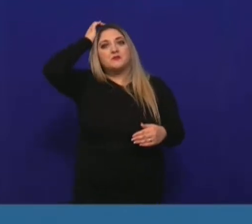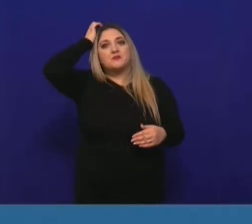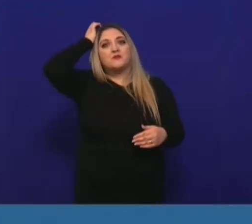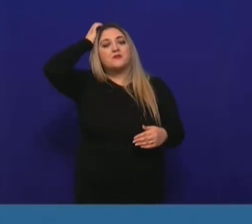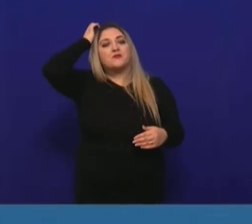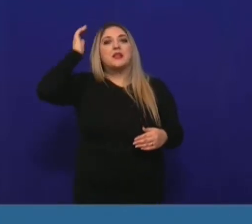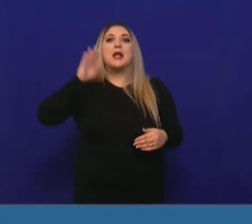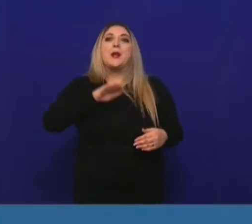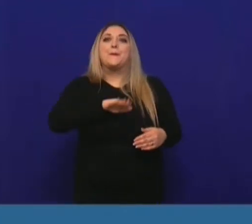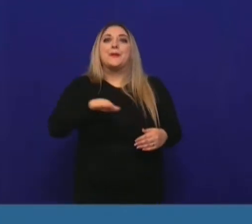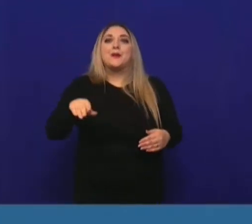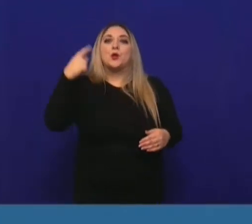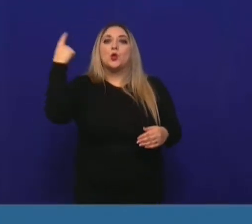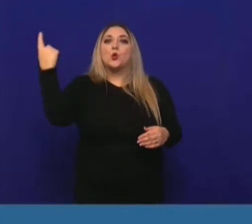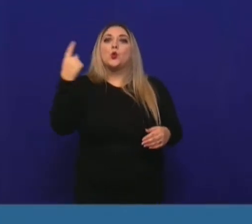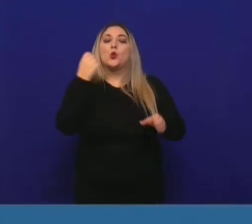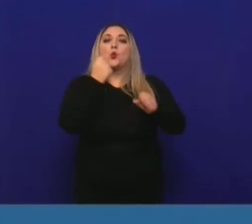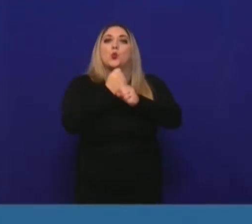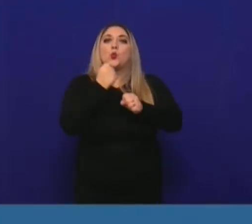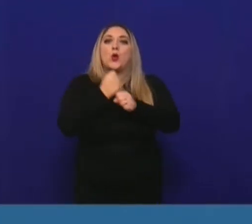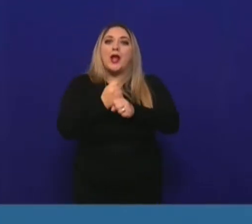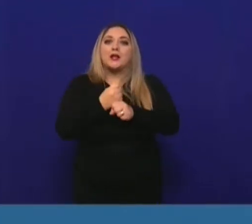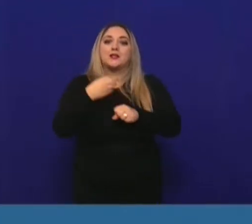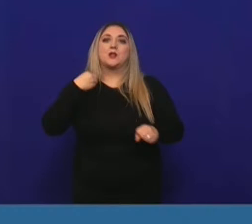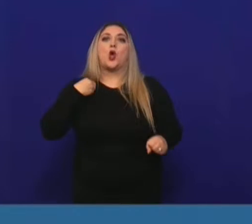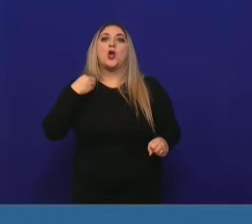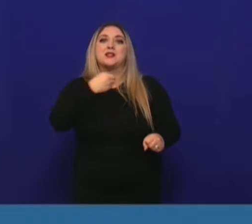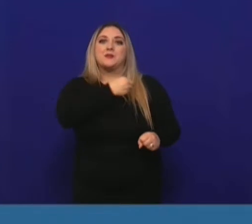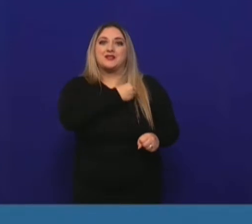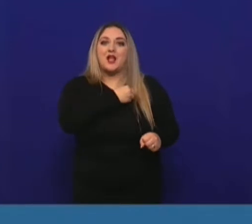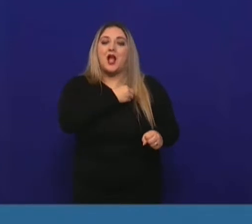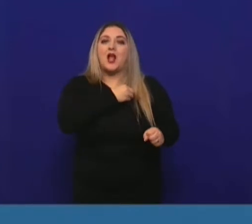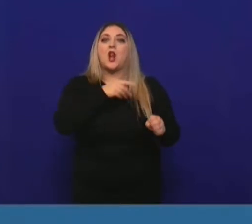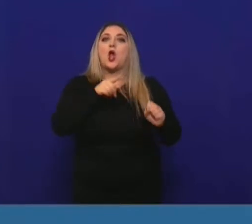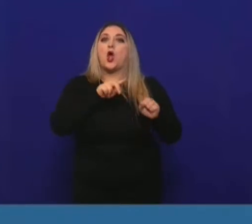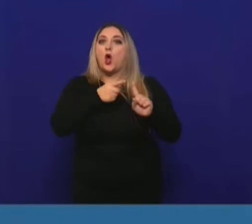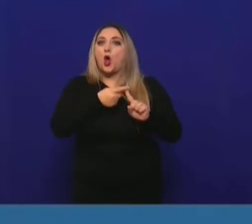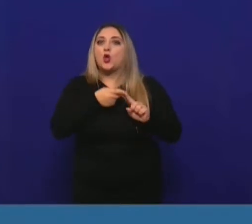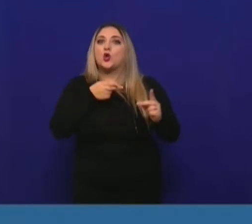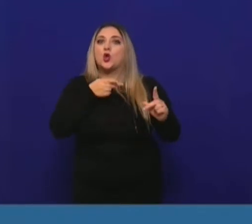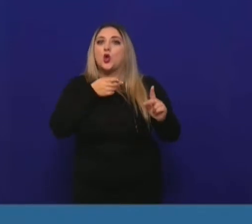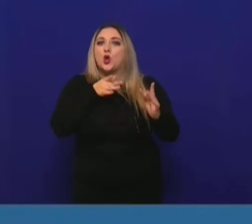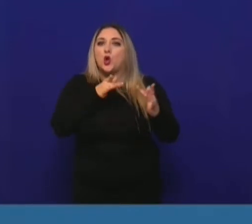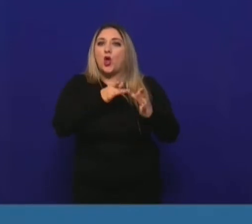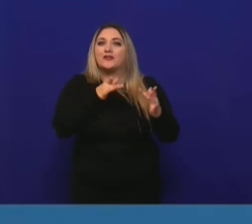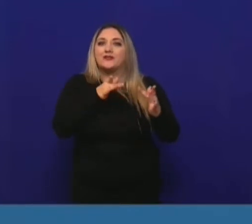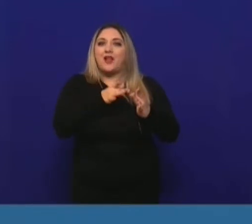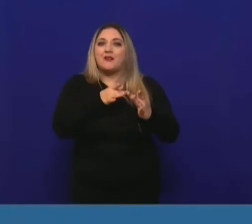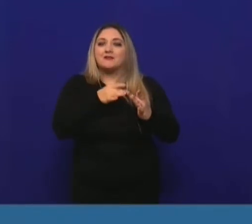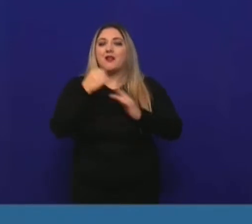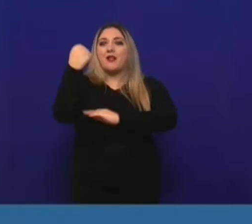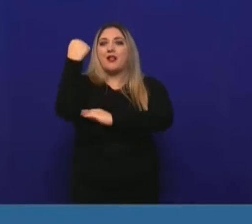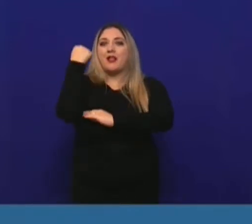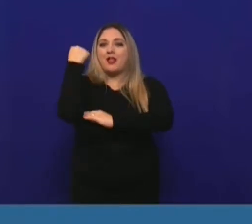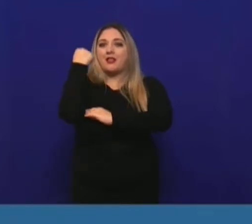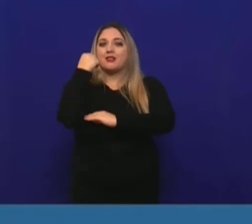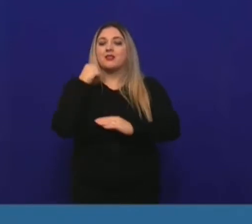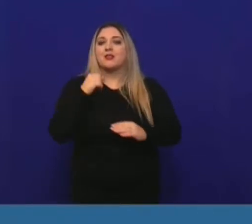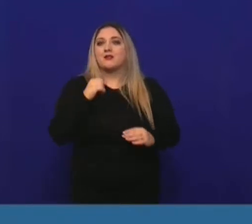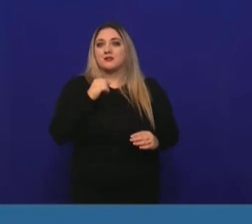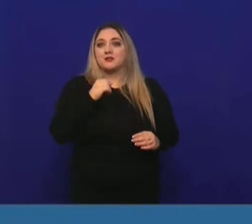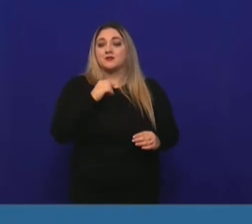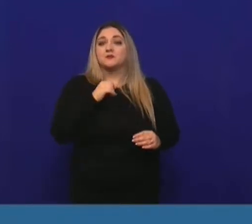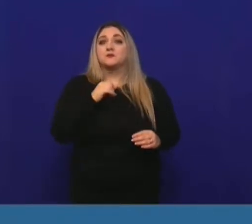work within the clinical settings, both those who have direct patient contact and also other healthcare workers who do not have direct